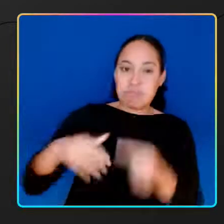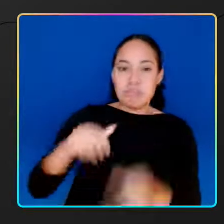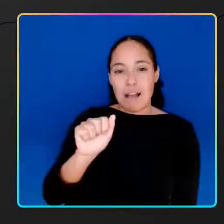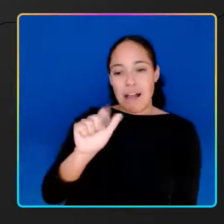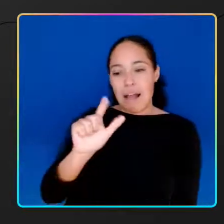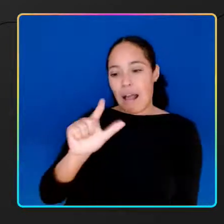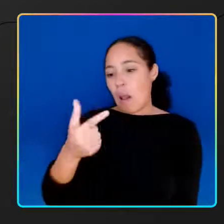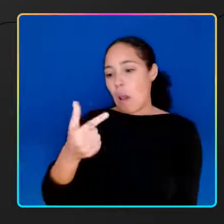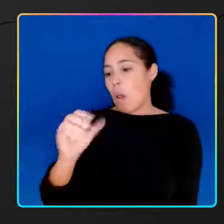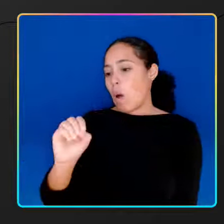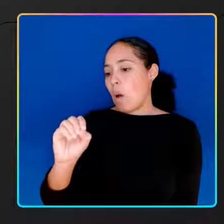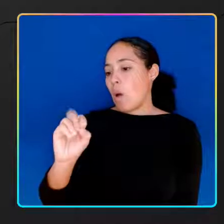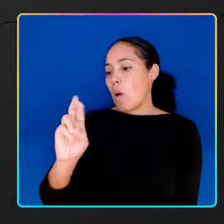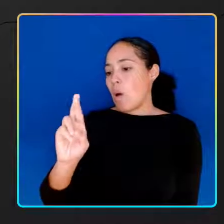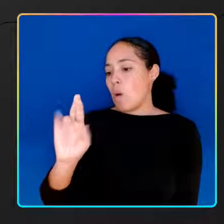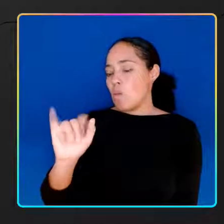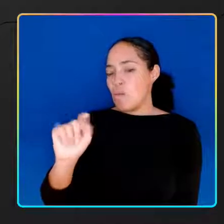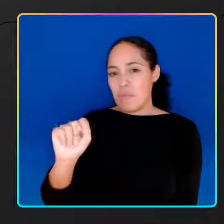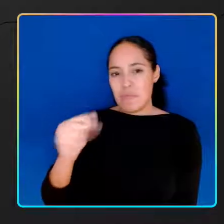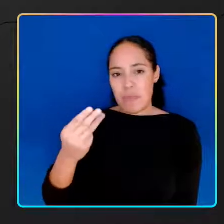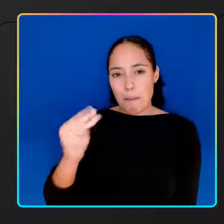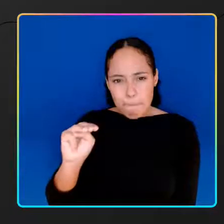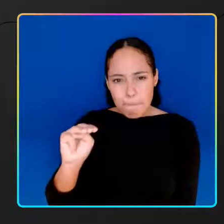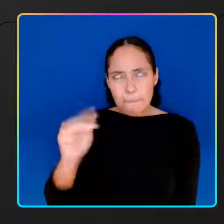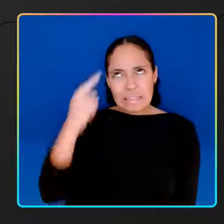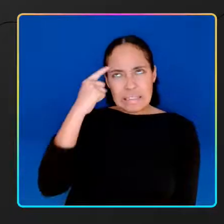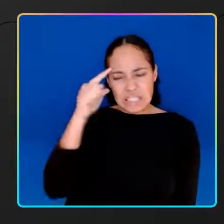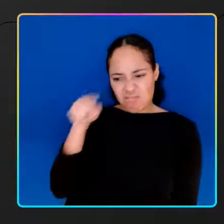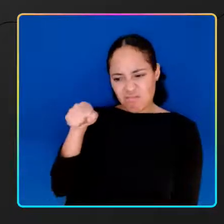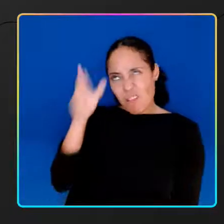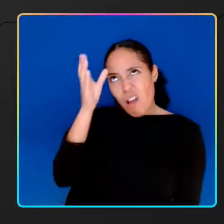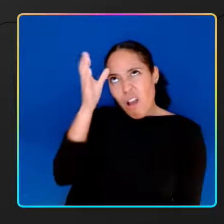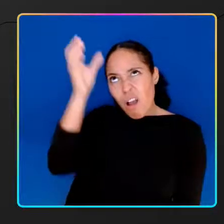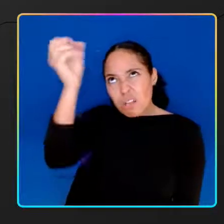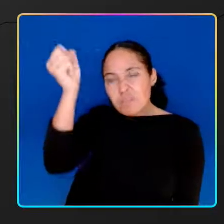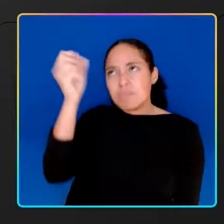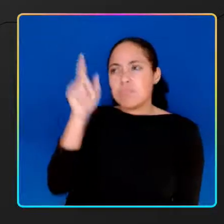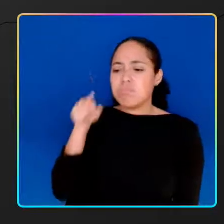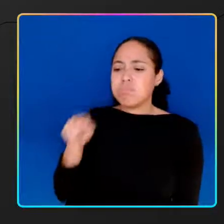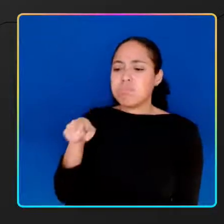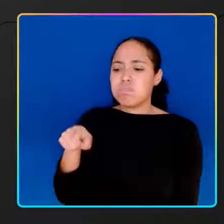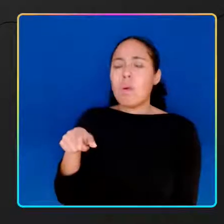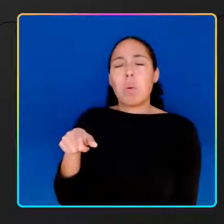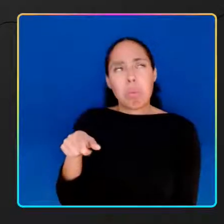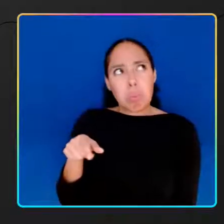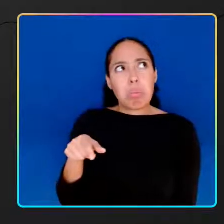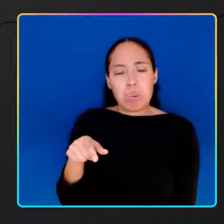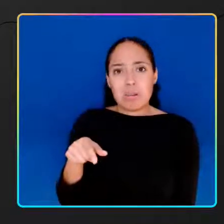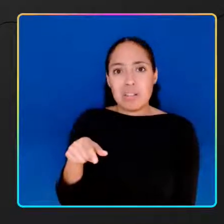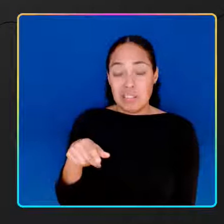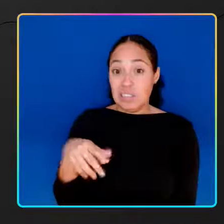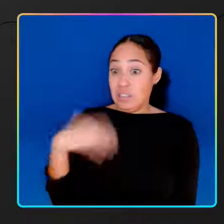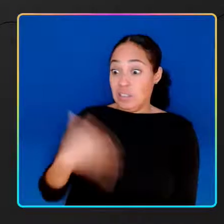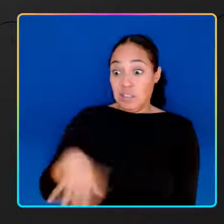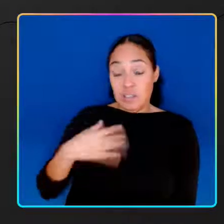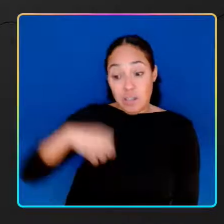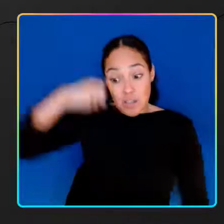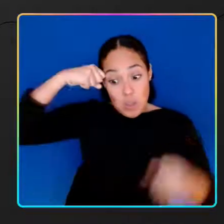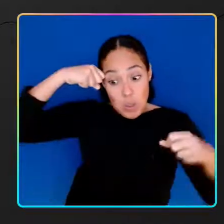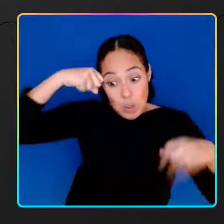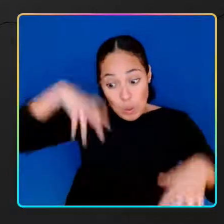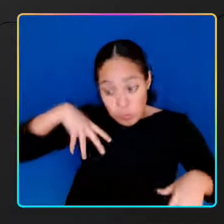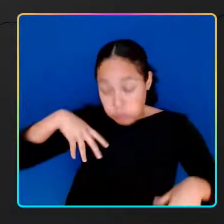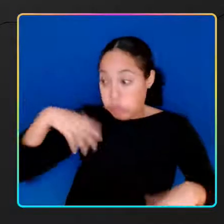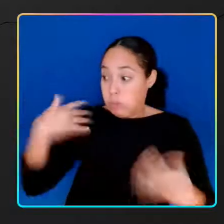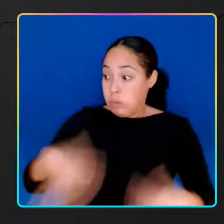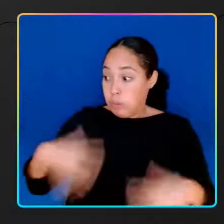algorithm behind like CNN and kind of the how they work is actually it's hard to understand, but it's kind of helped me